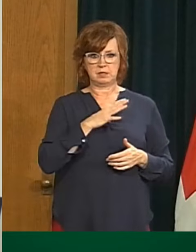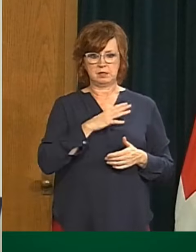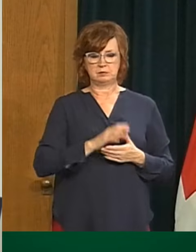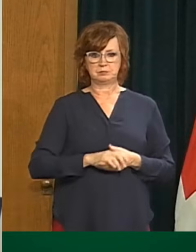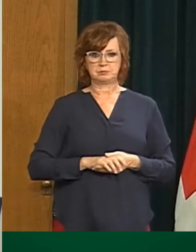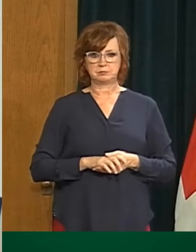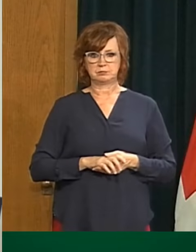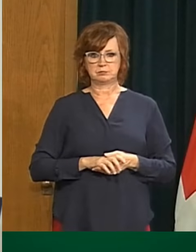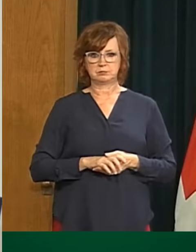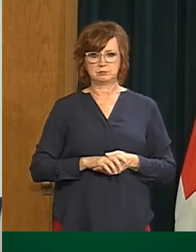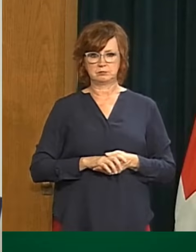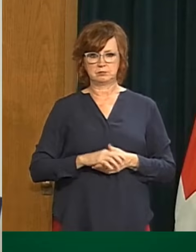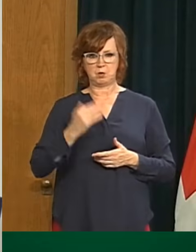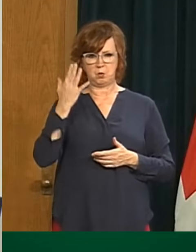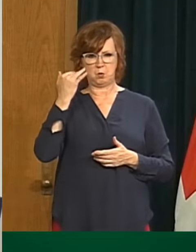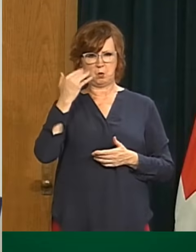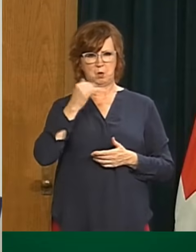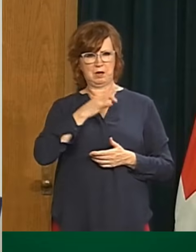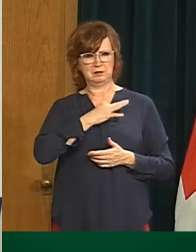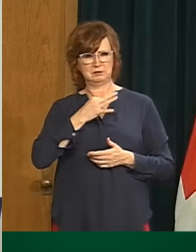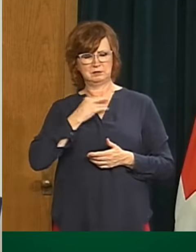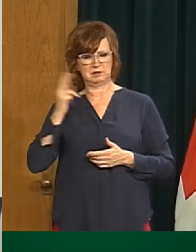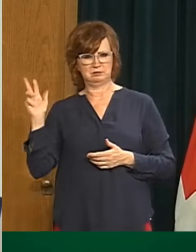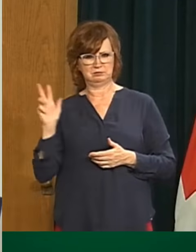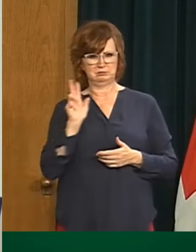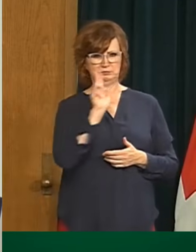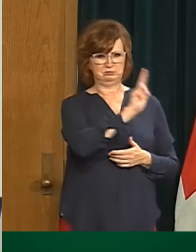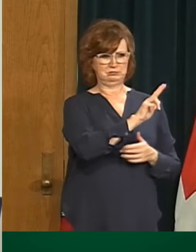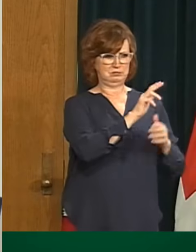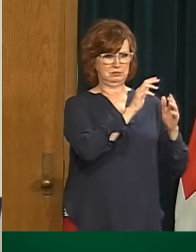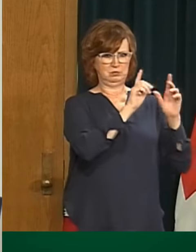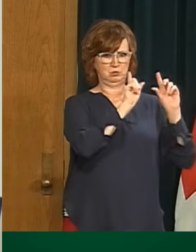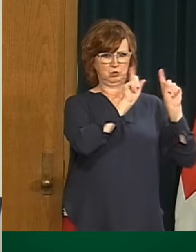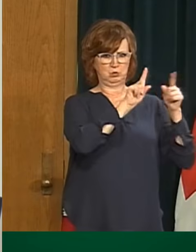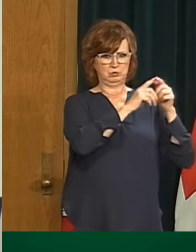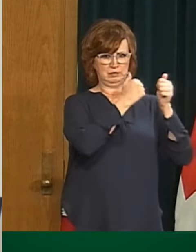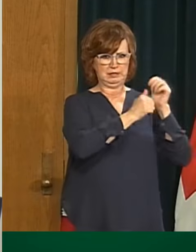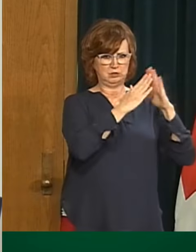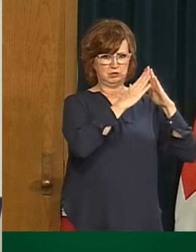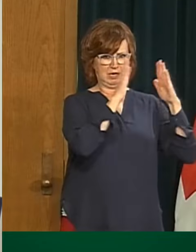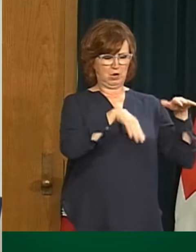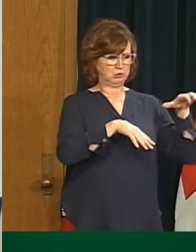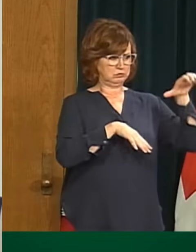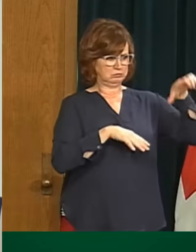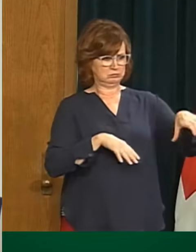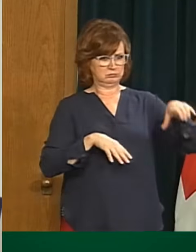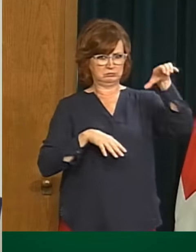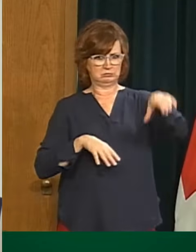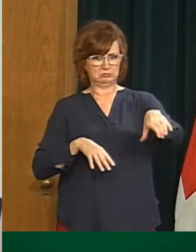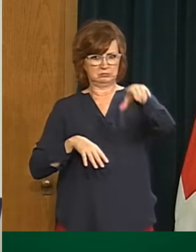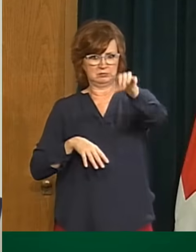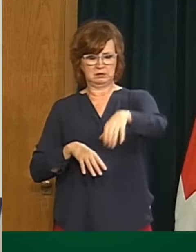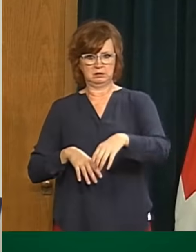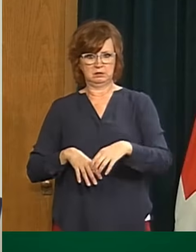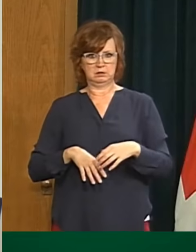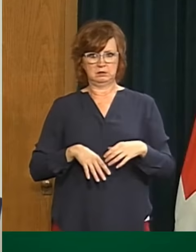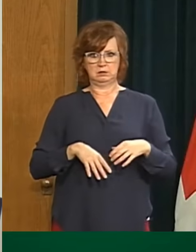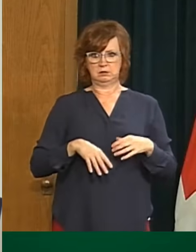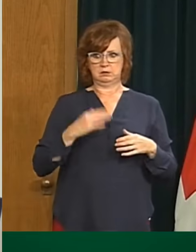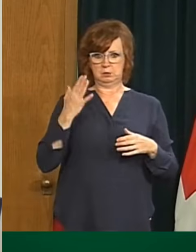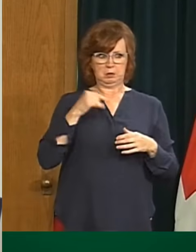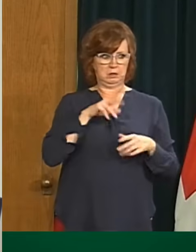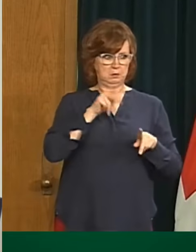staff going door to door? Is this because of any kind of barriers of people maybe not answering their